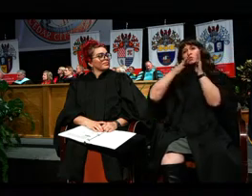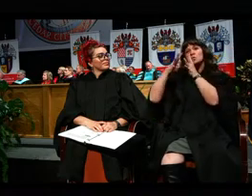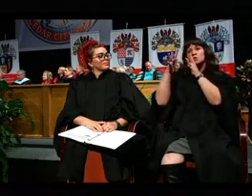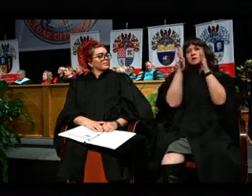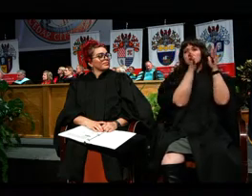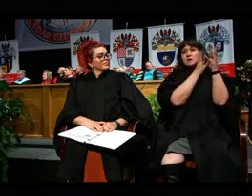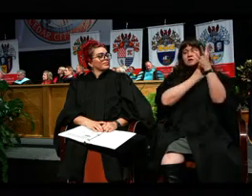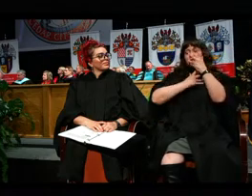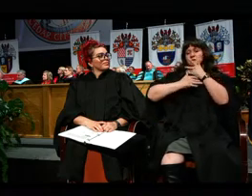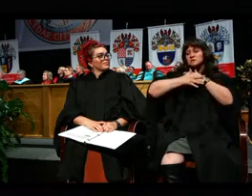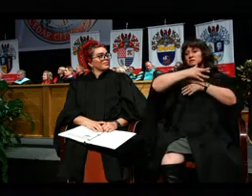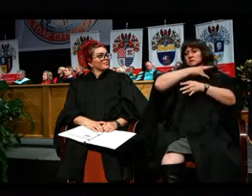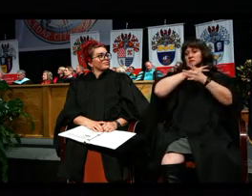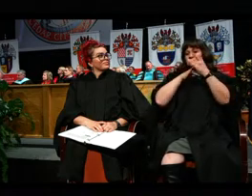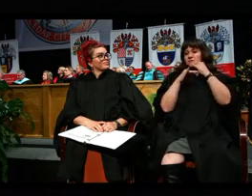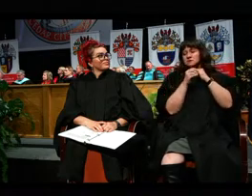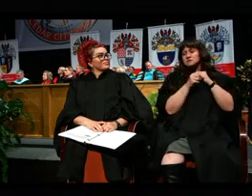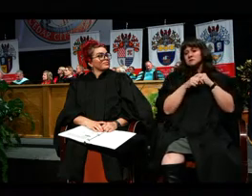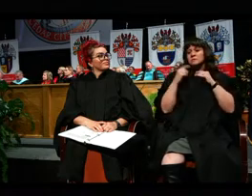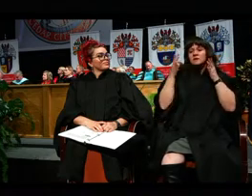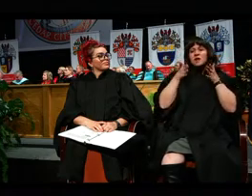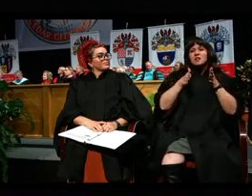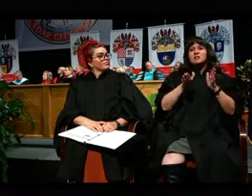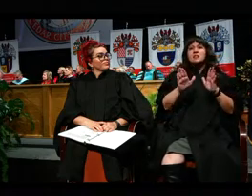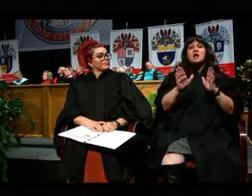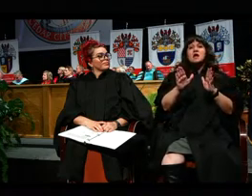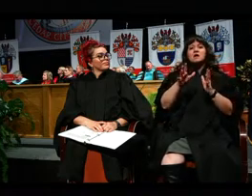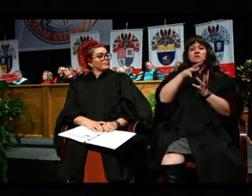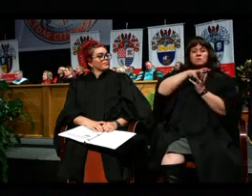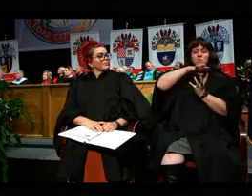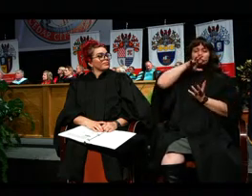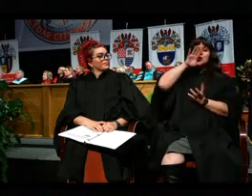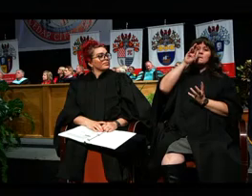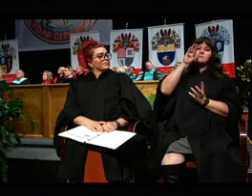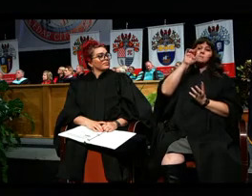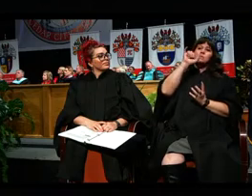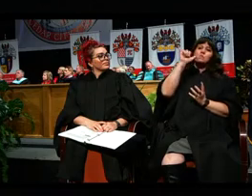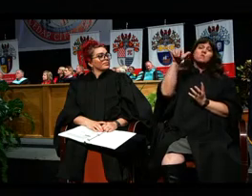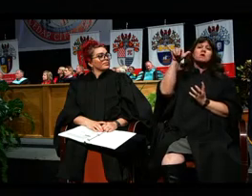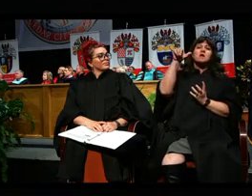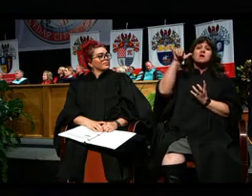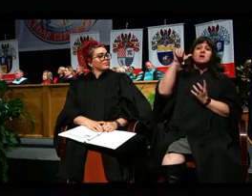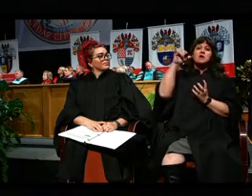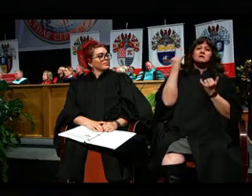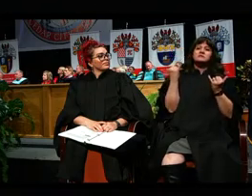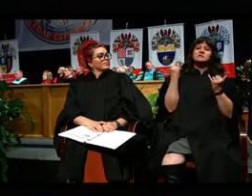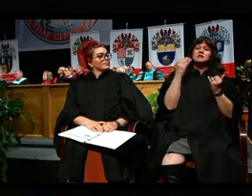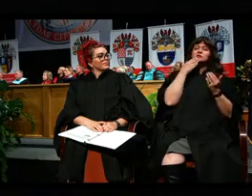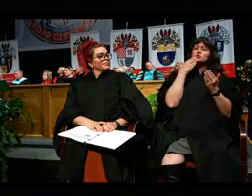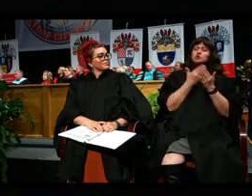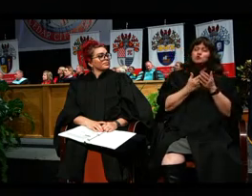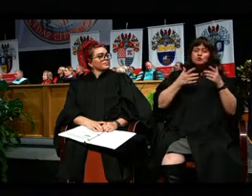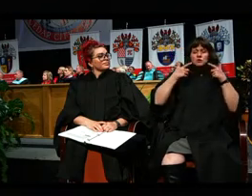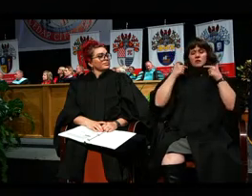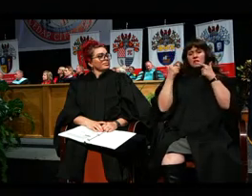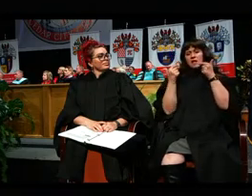May the bray of today's good laughter